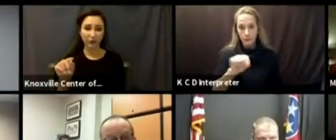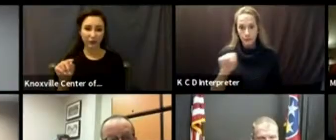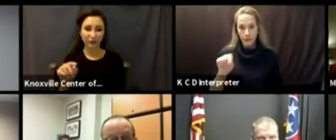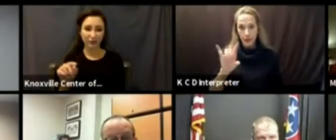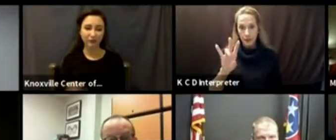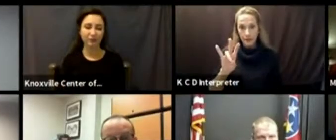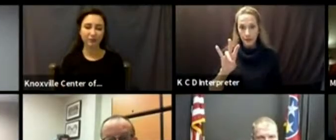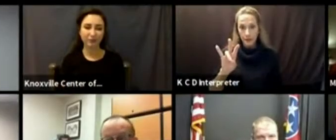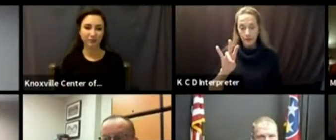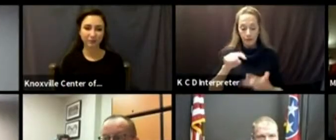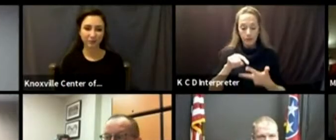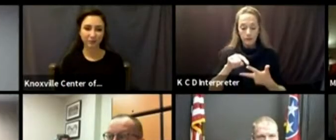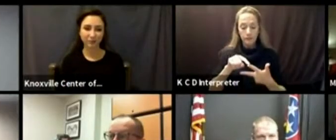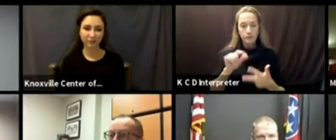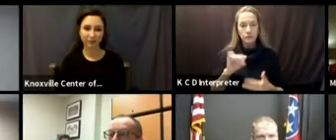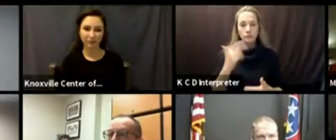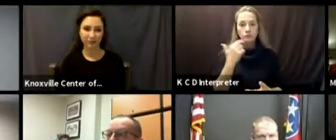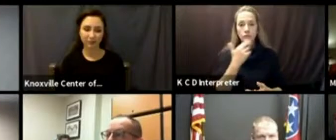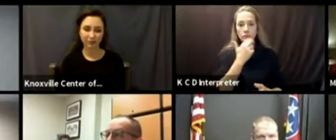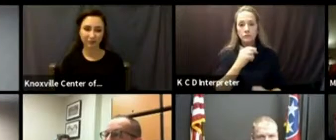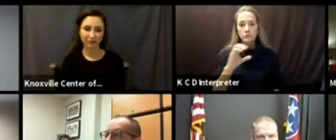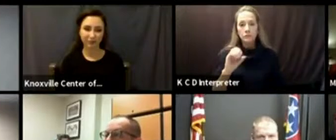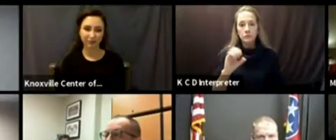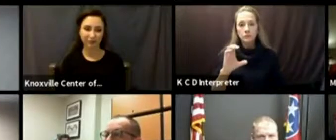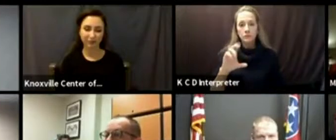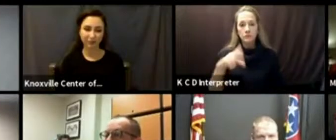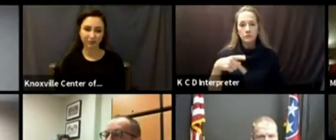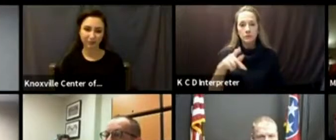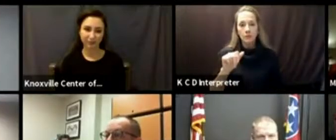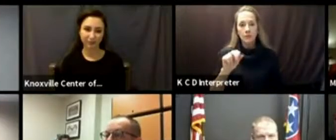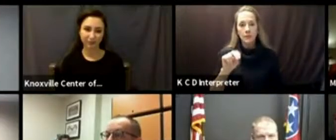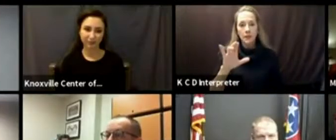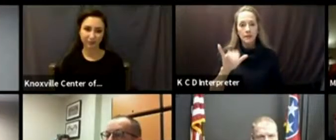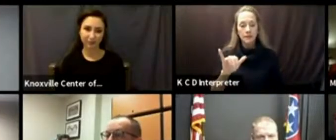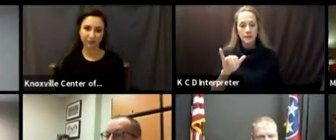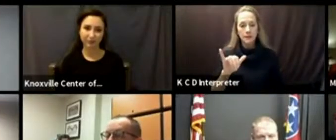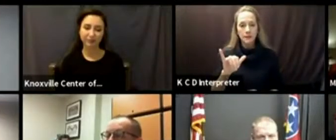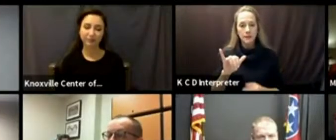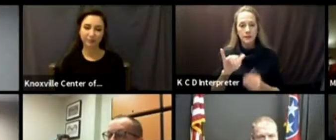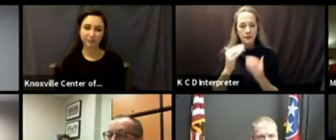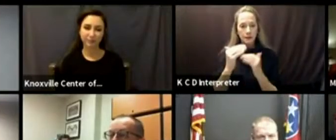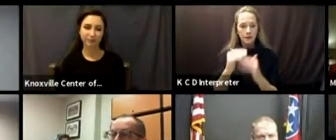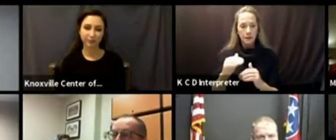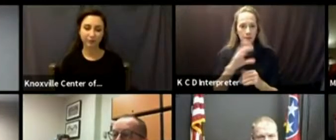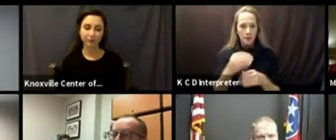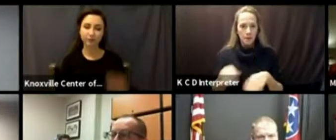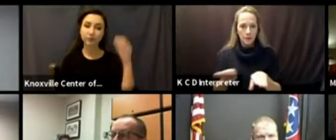2020-7, which is the restaurant occupancy limitation and early closure regulation.